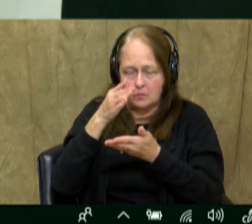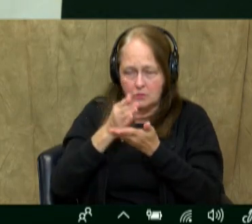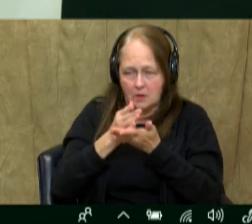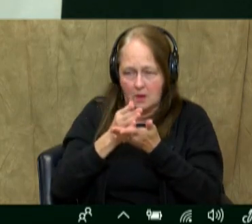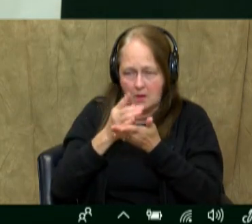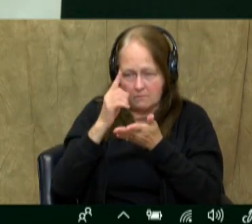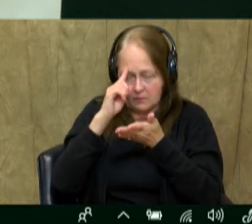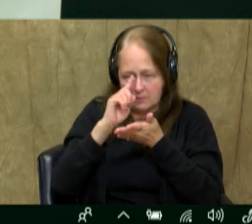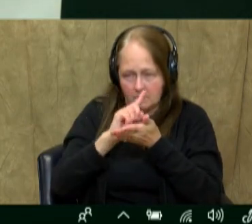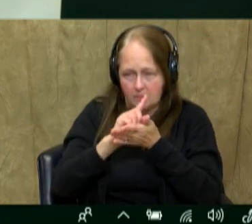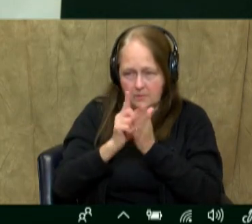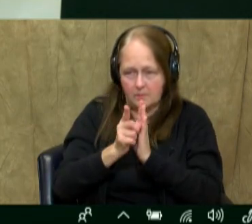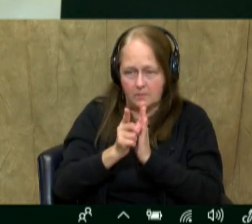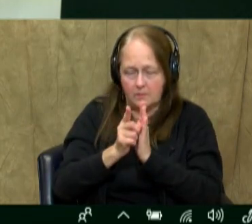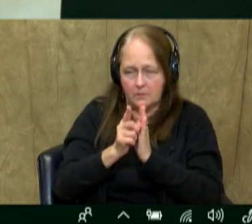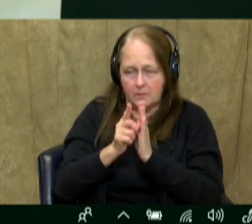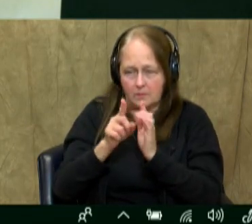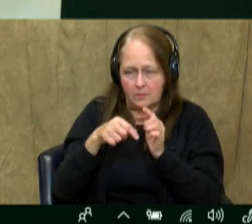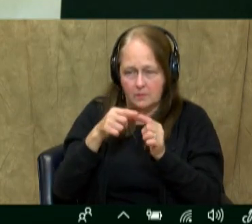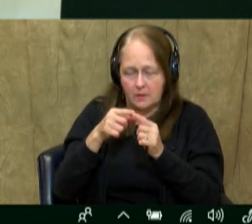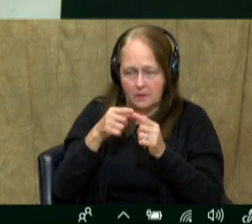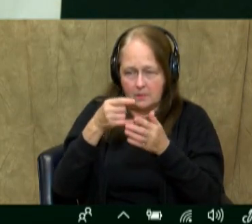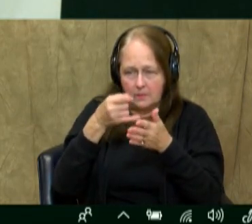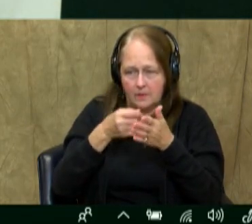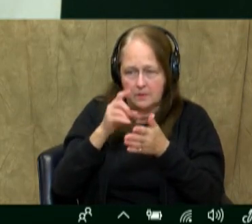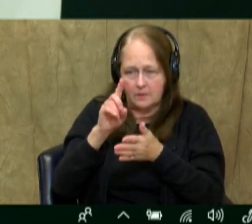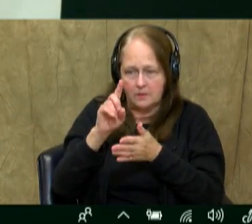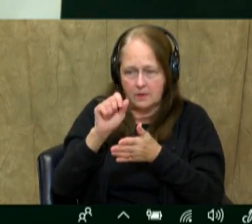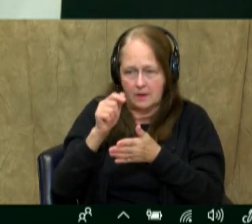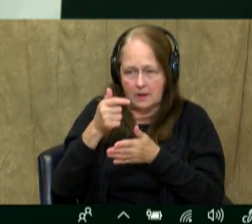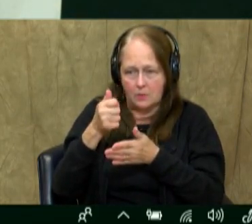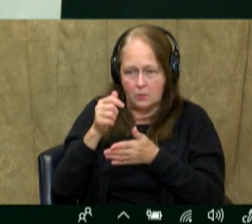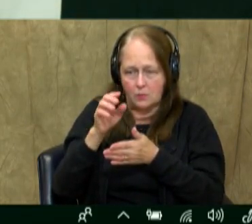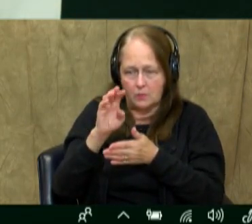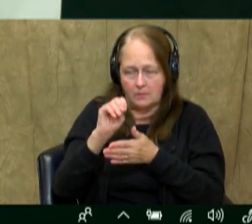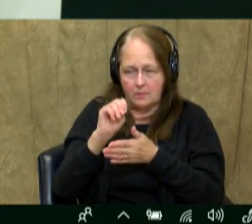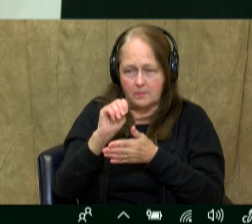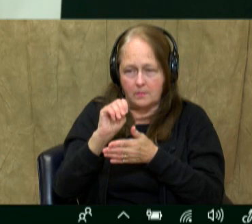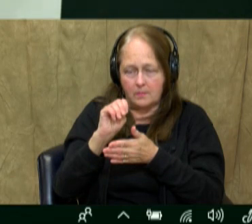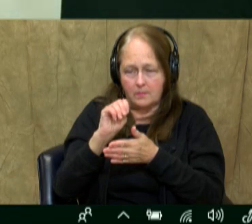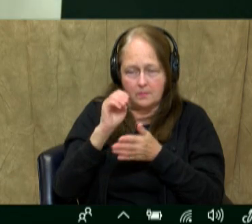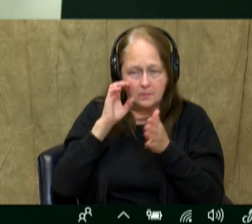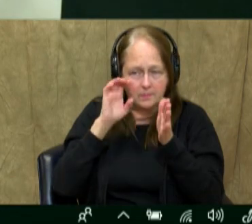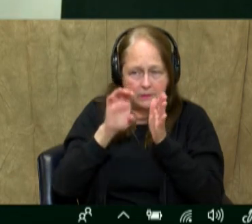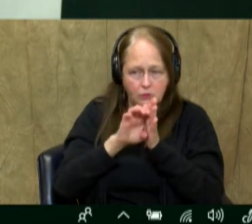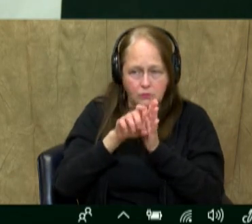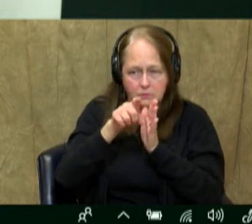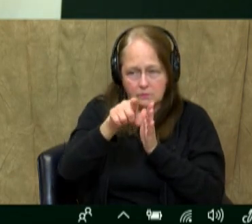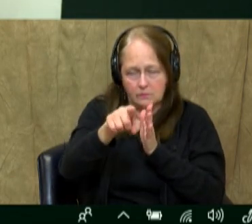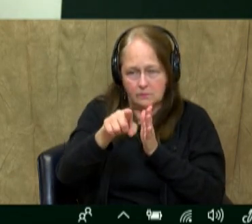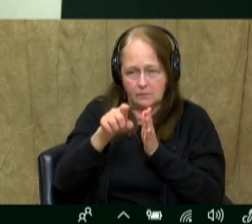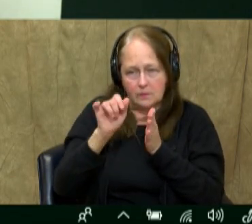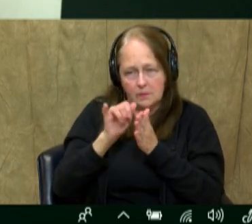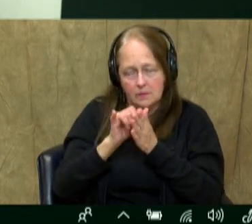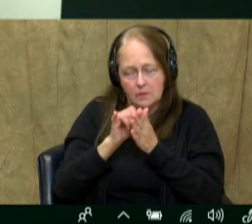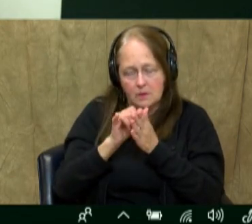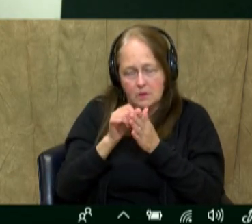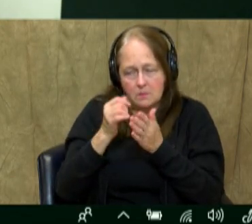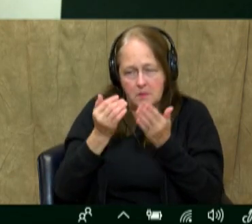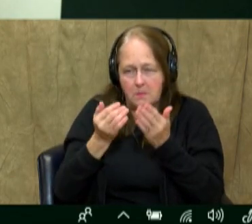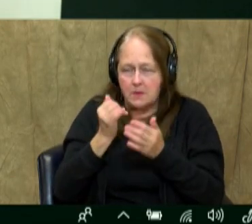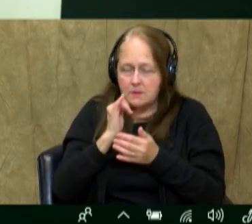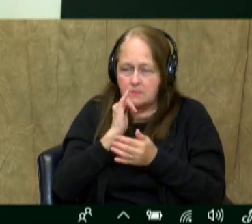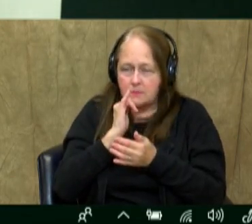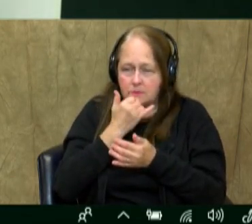minute and point something out about this diagram. I think that the most common